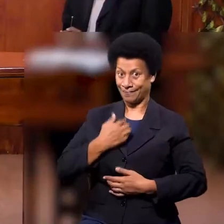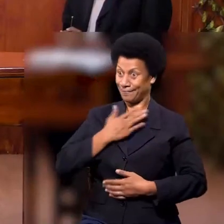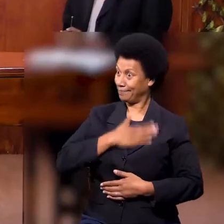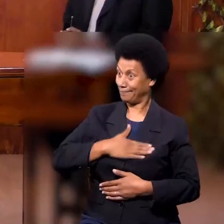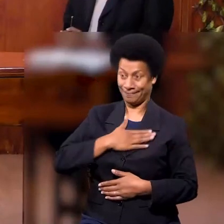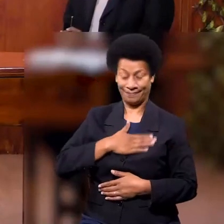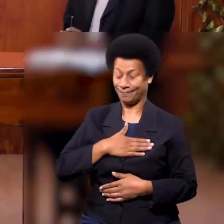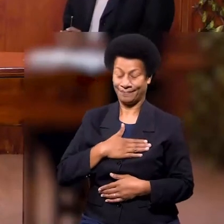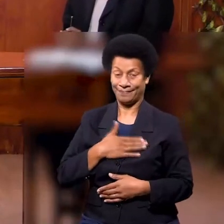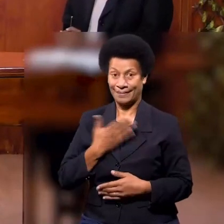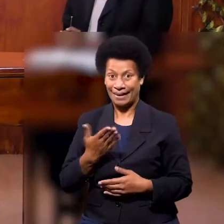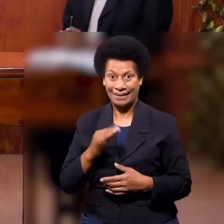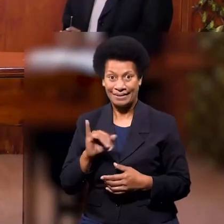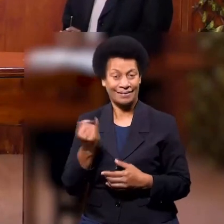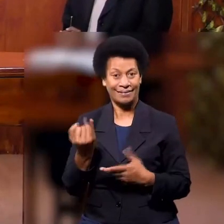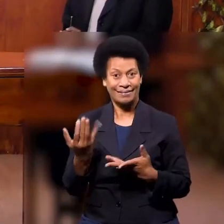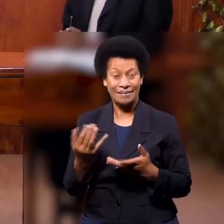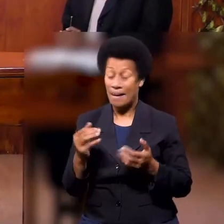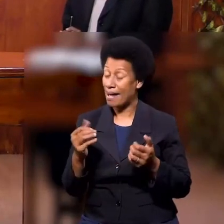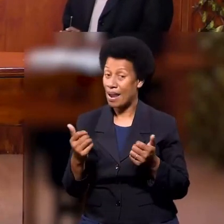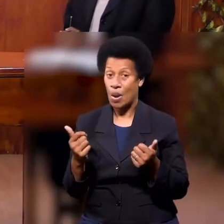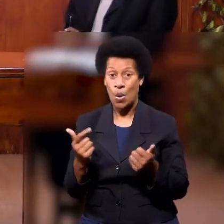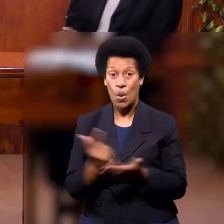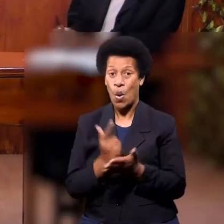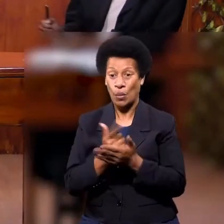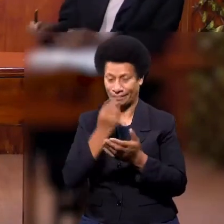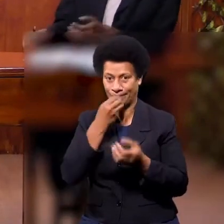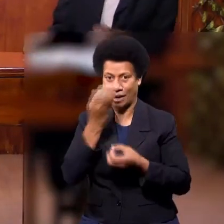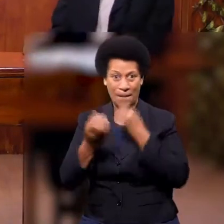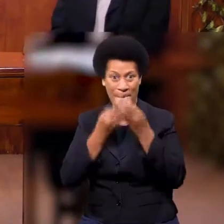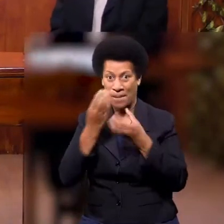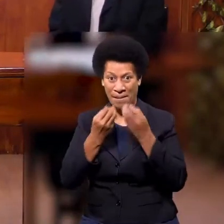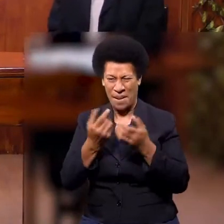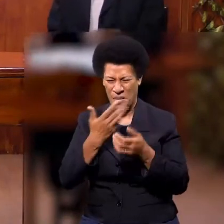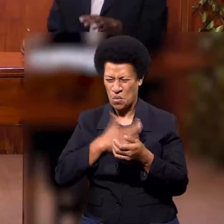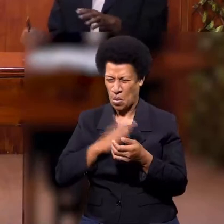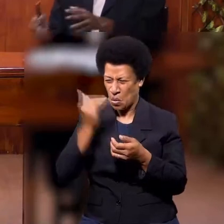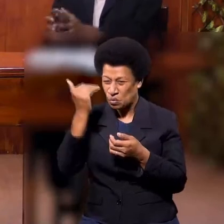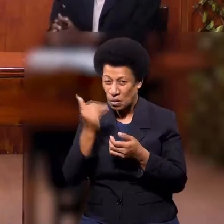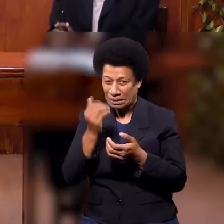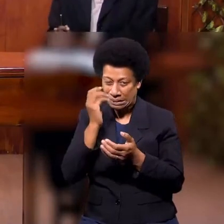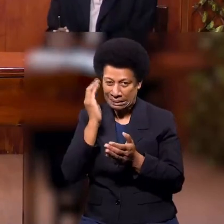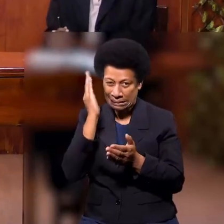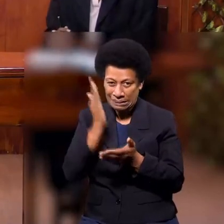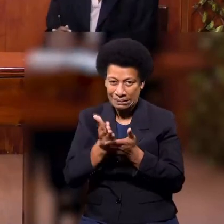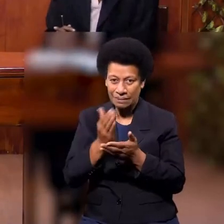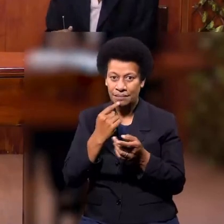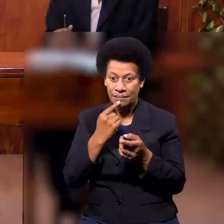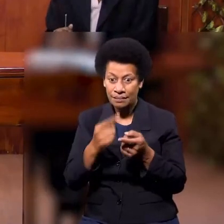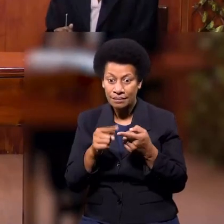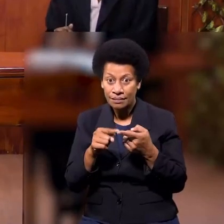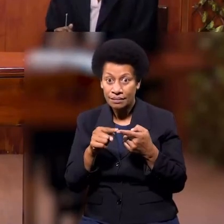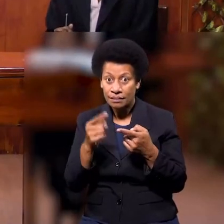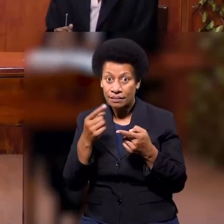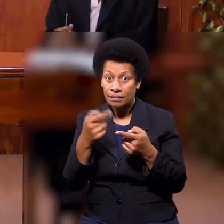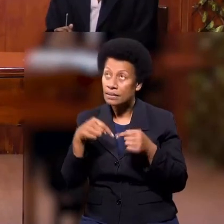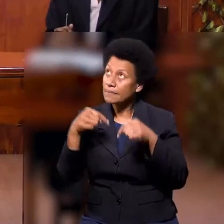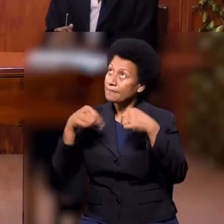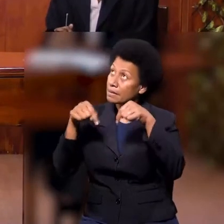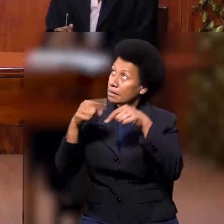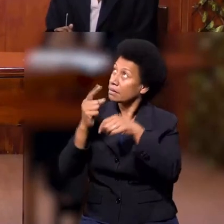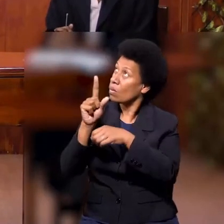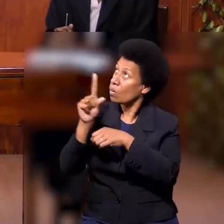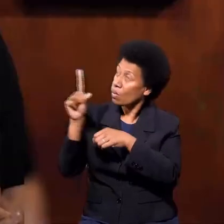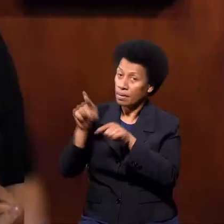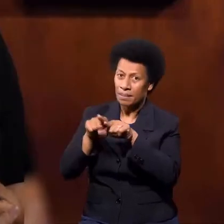like that. And I have a lot to say about fearing the Lord. Amen. We'll try to be brief today. Now, fear the Lord is a